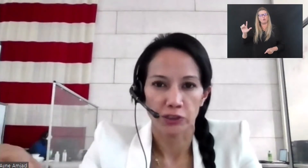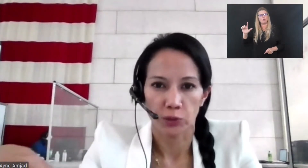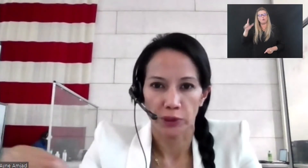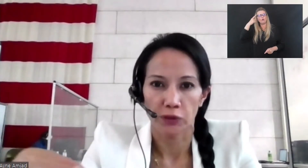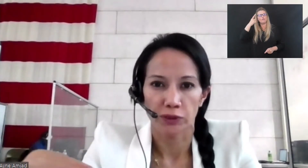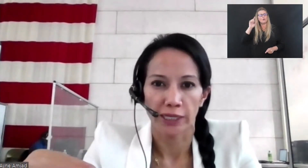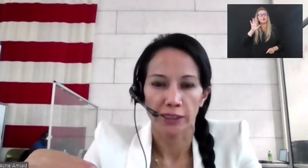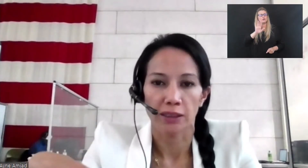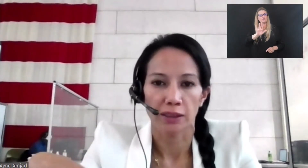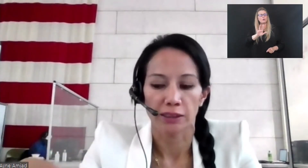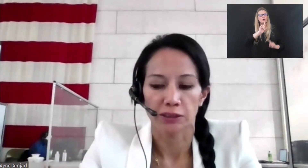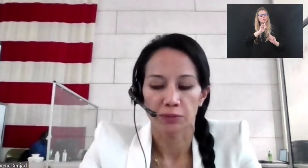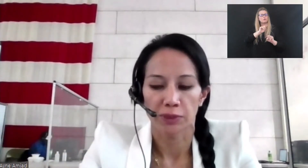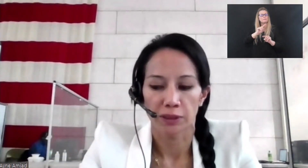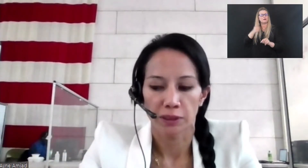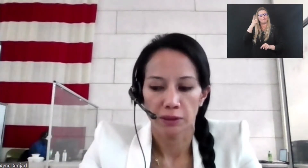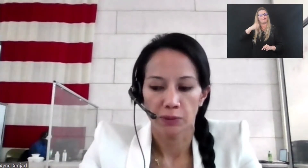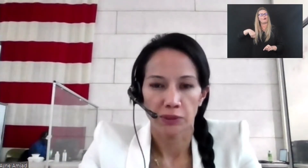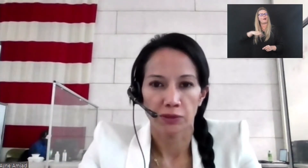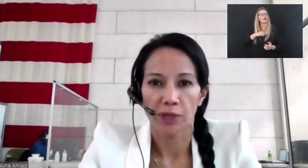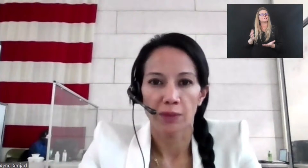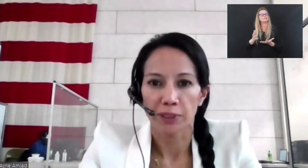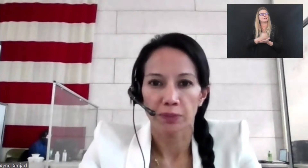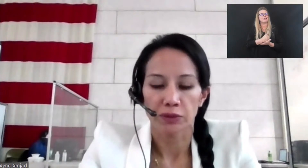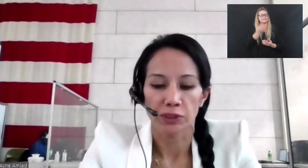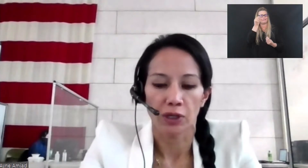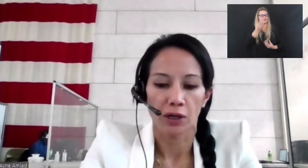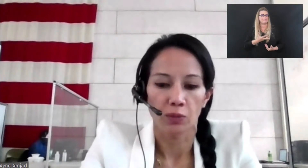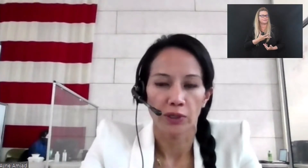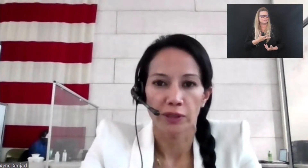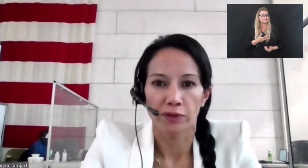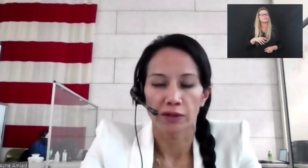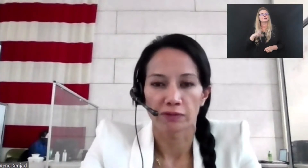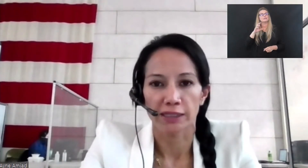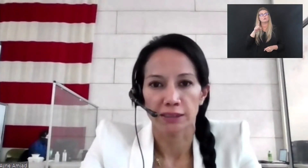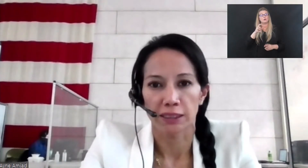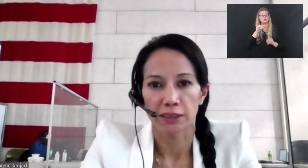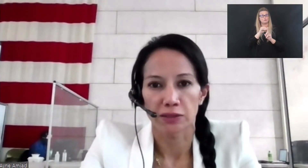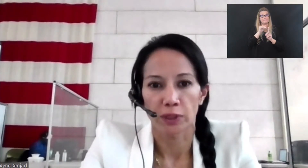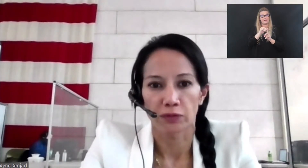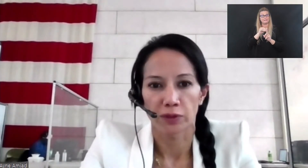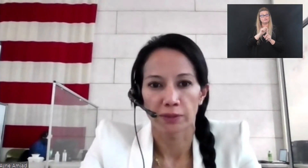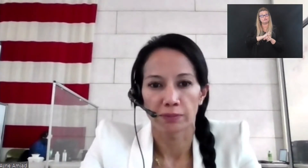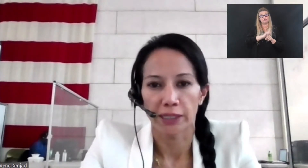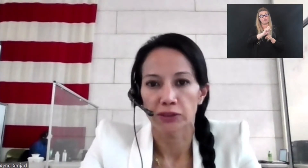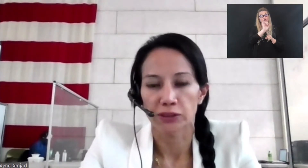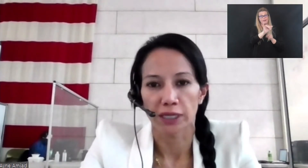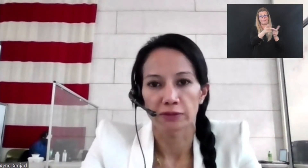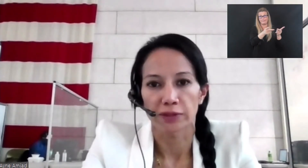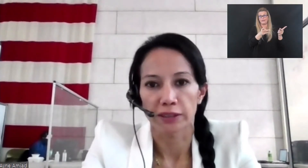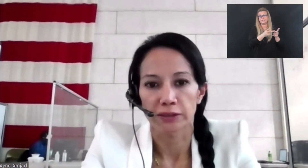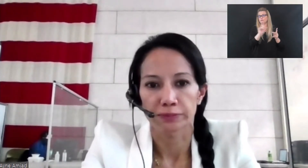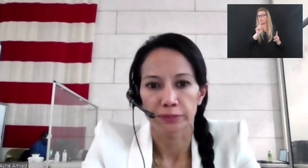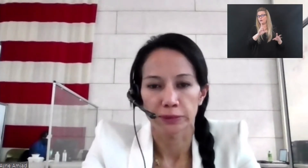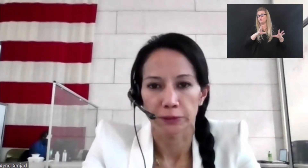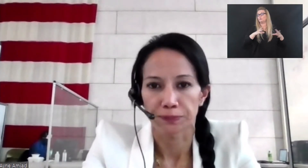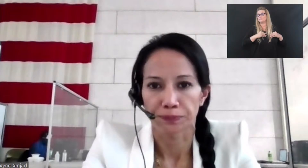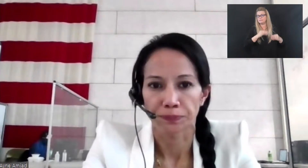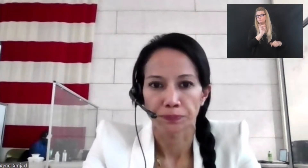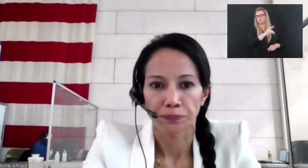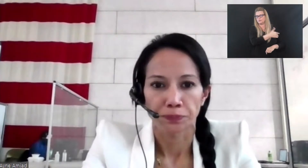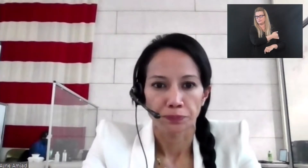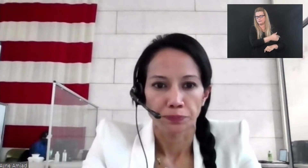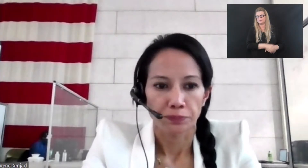side effects quicker for data collection, but we want to remind people to call where they've gotten vaccinated as well for any major side effects.